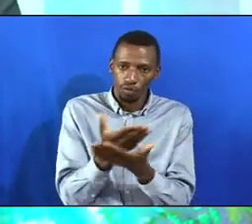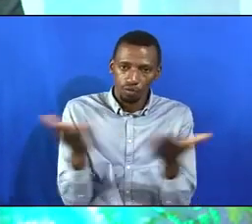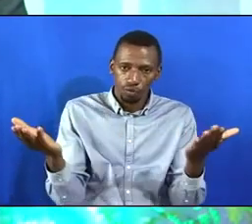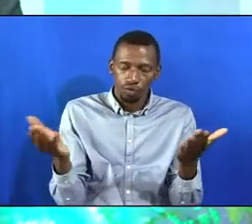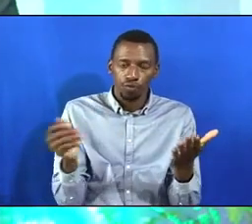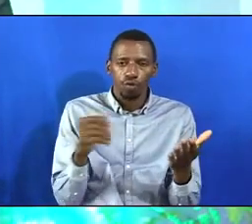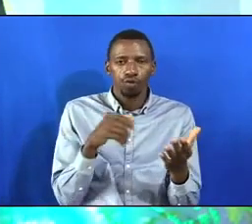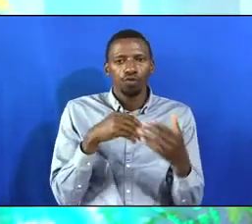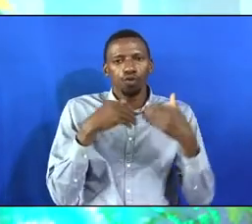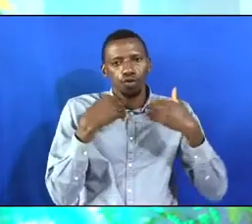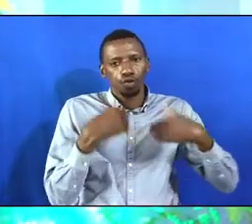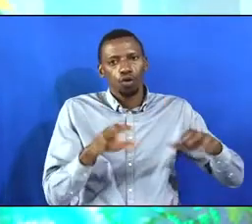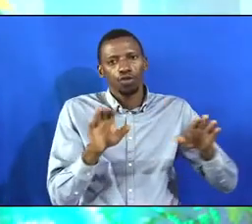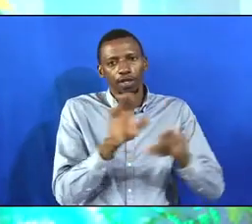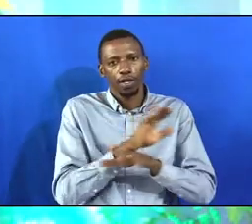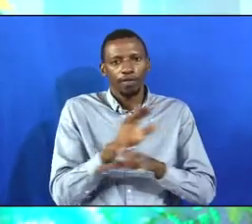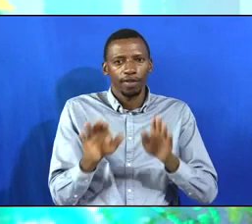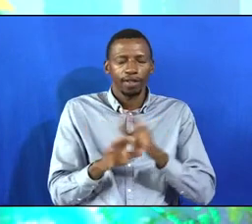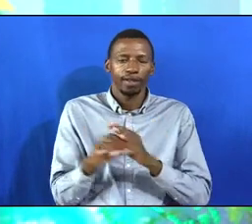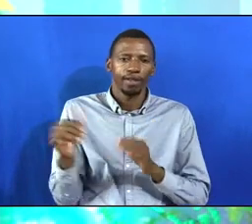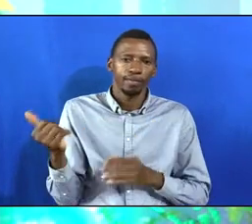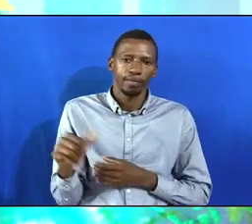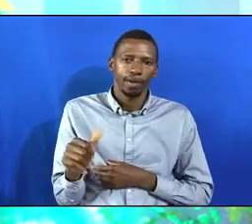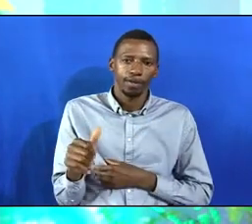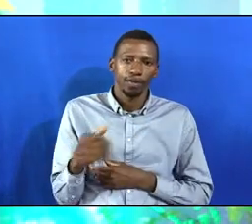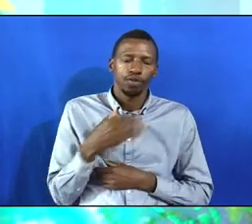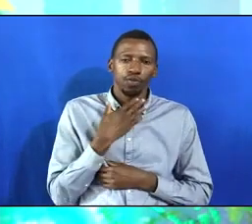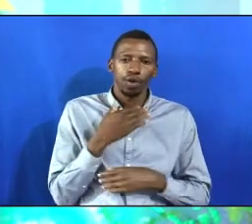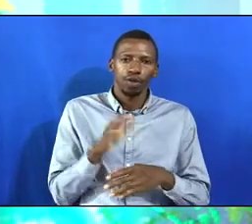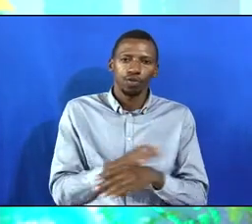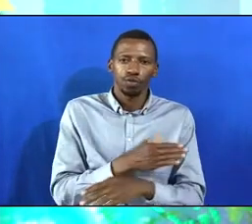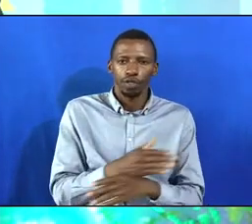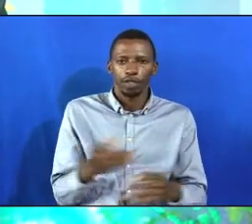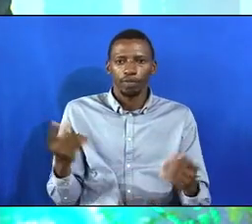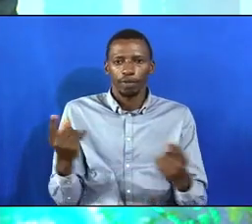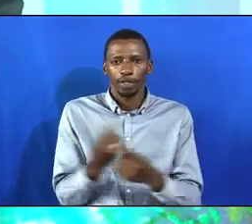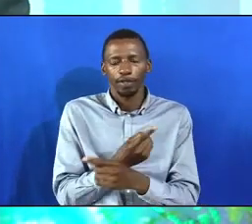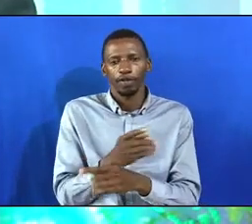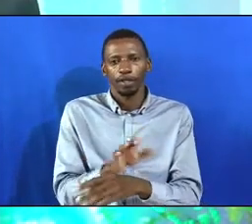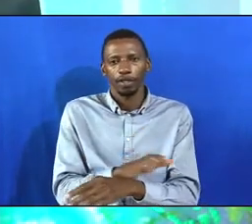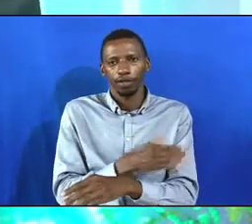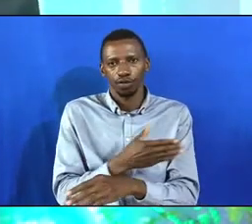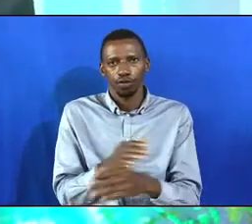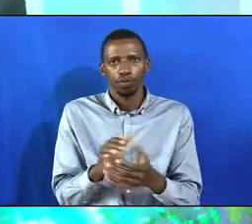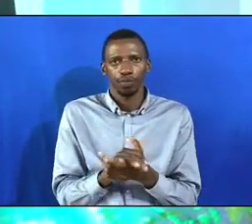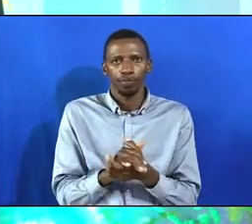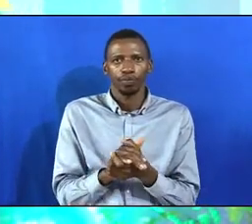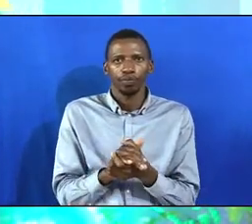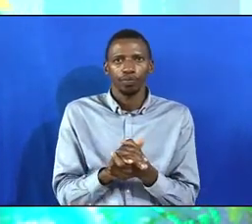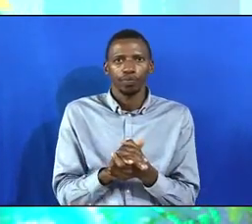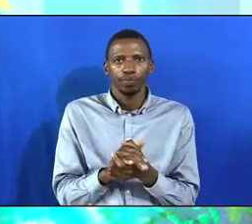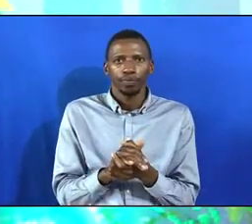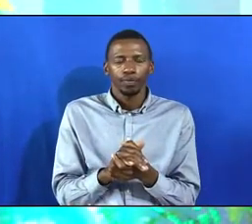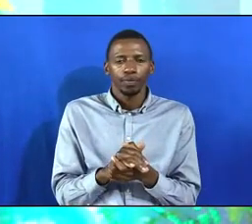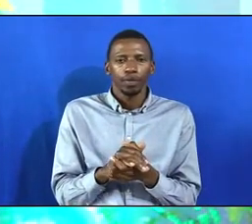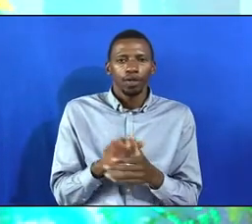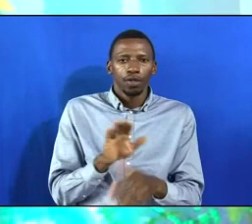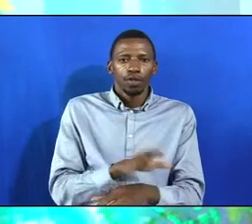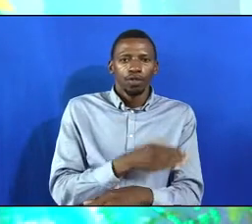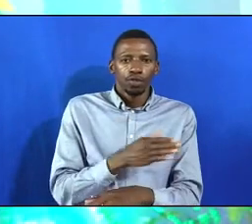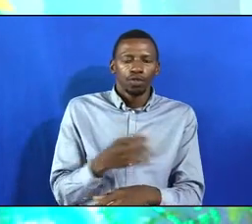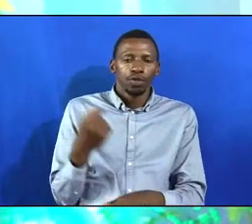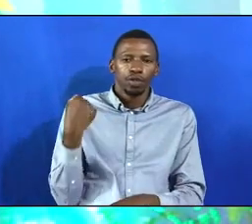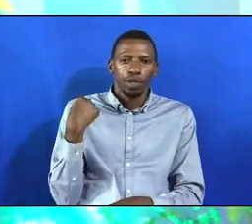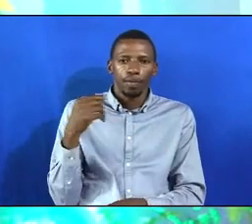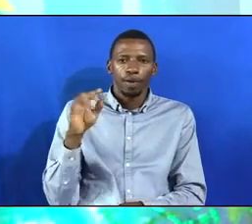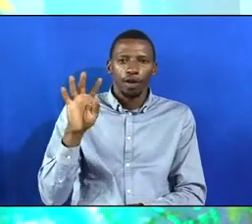So we will sing a different song from the one that is recorded there. The song I wanted is 493, like